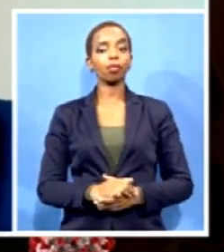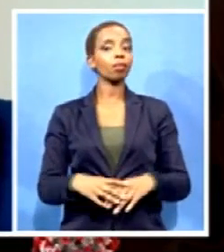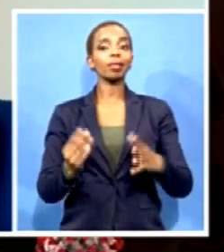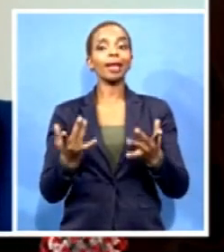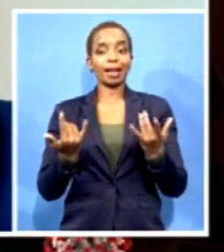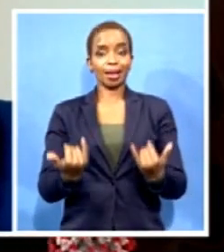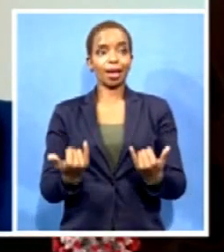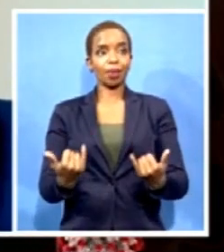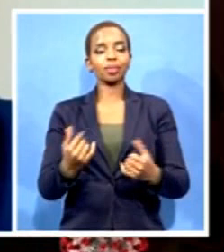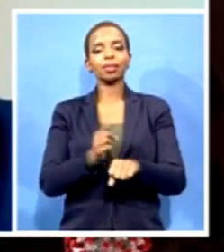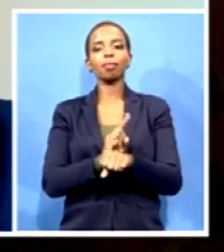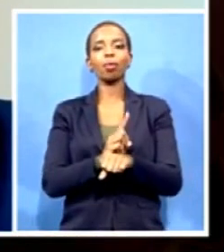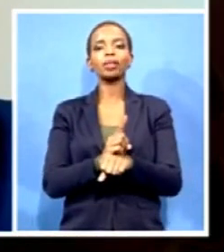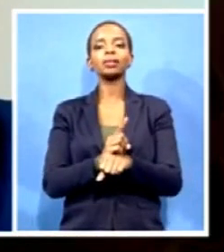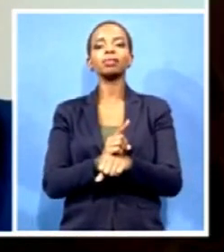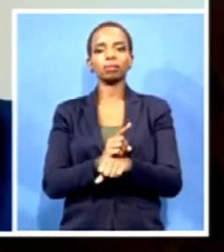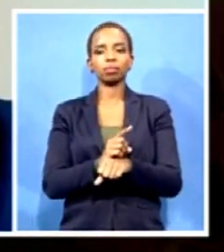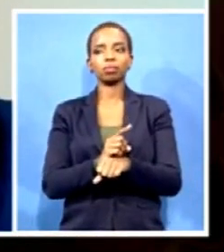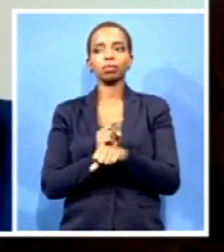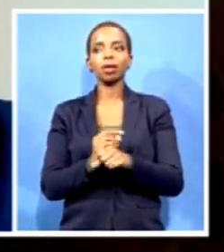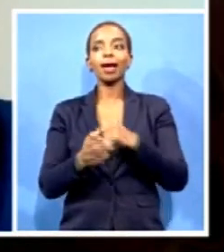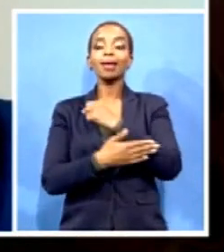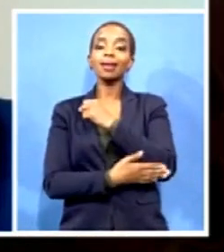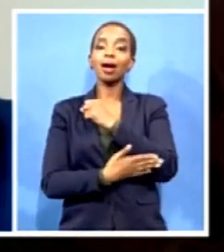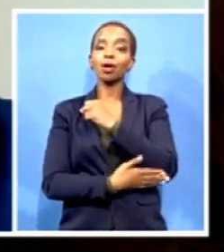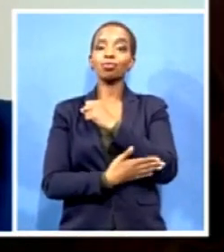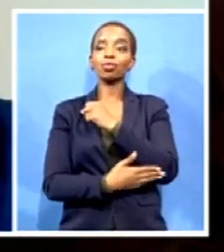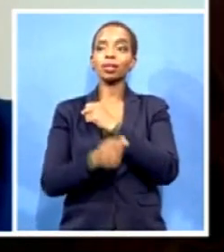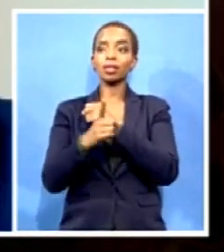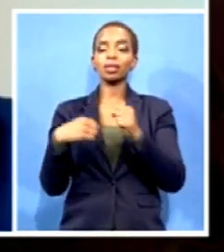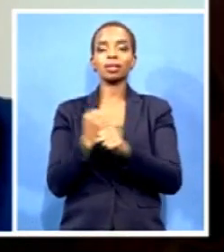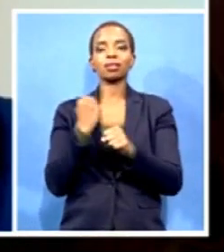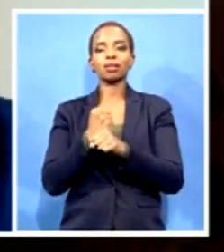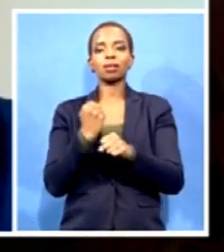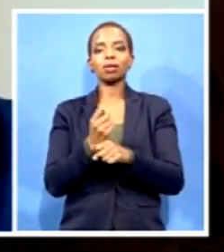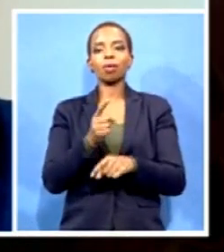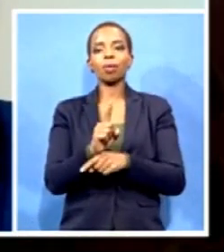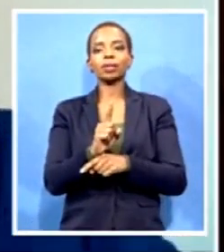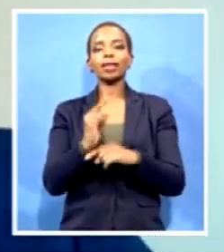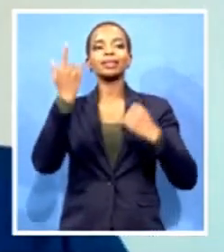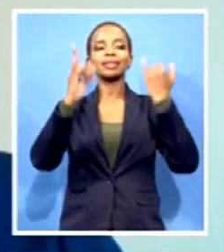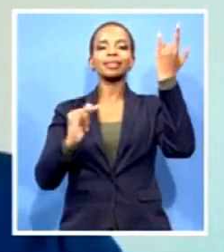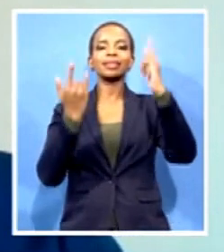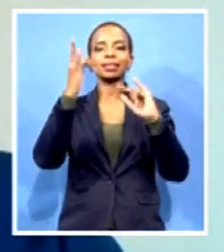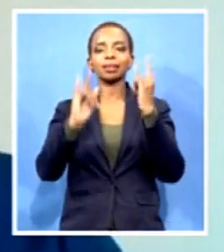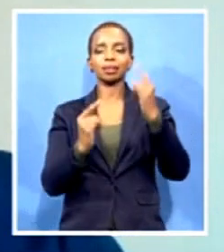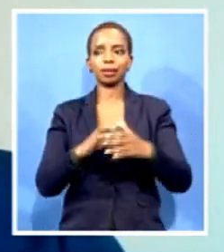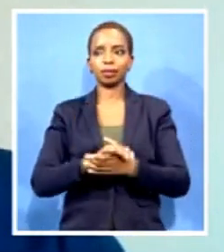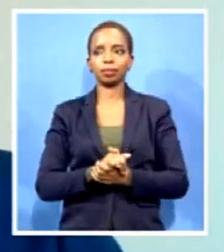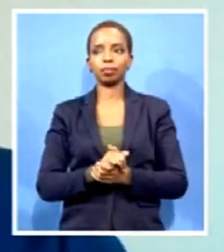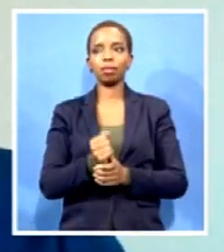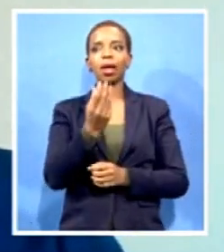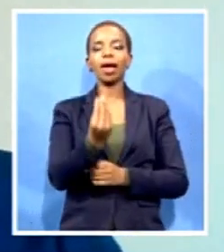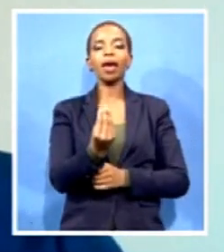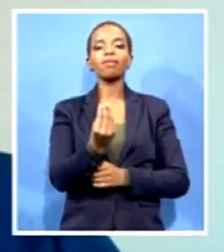the country where it's sitting is that we're lacking quite a number of resources to kickstart virtual